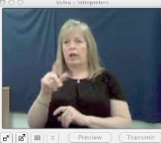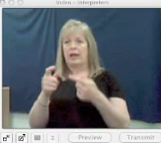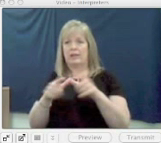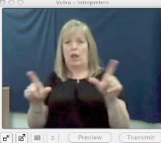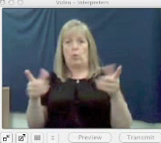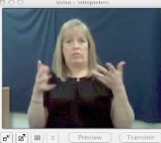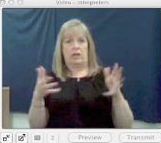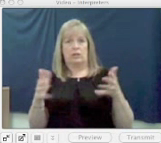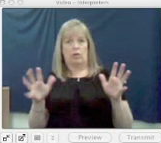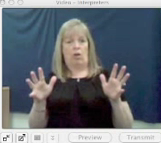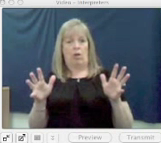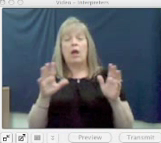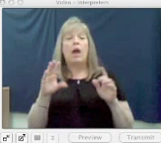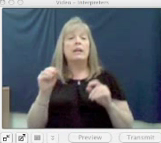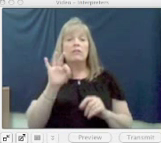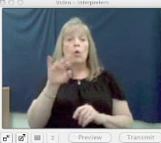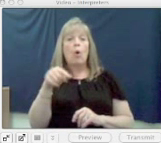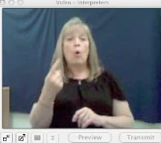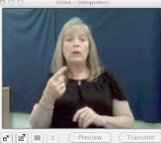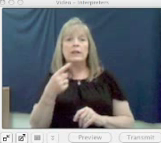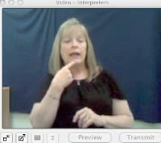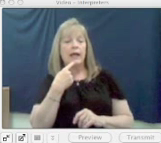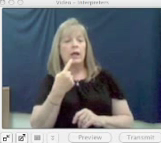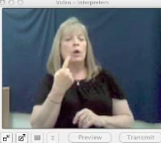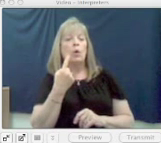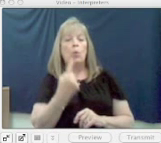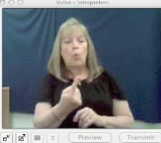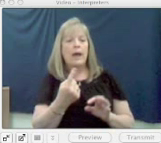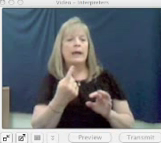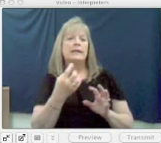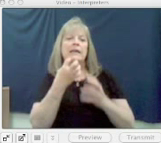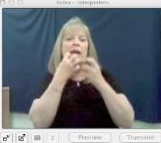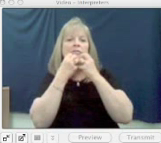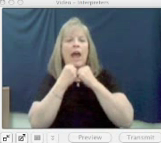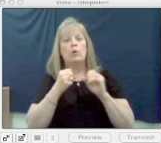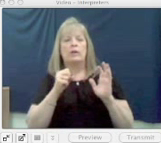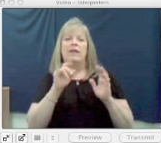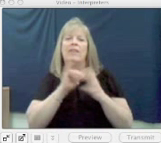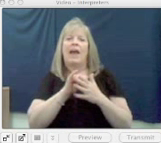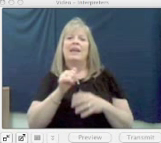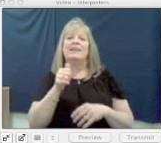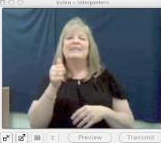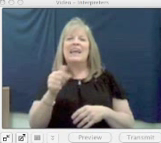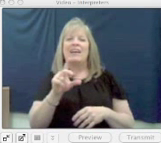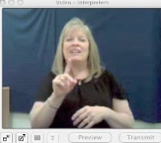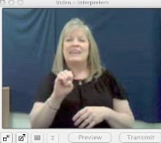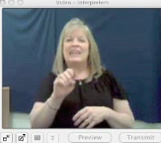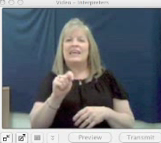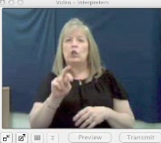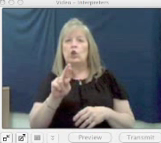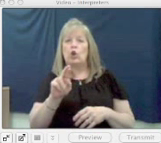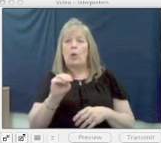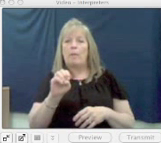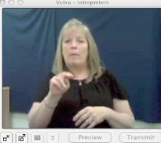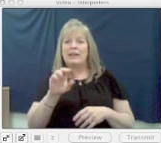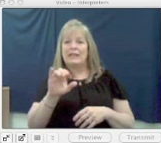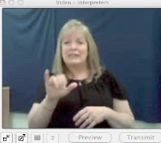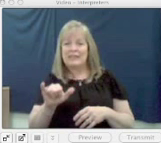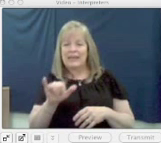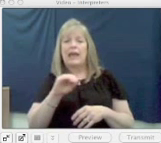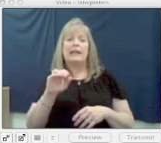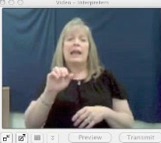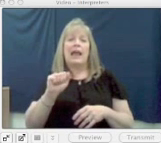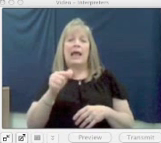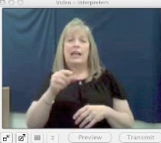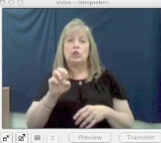and solely point to one value of self-determinacy, agency, etc., then you fail